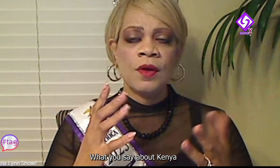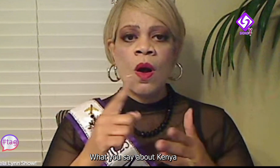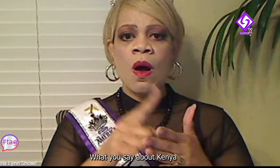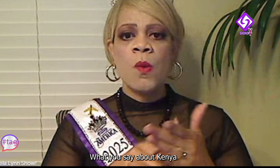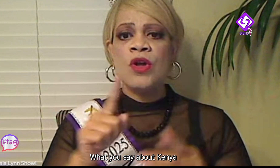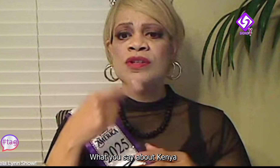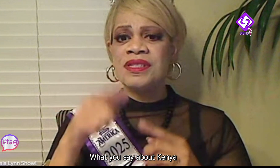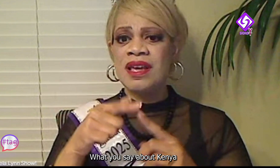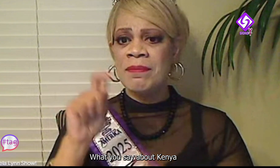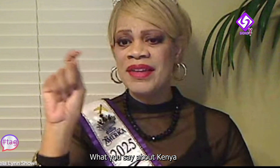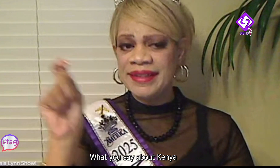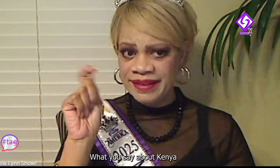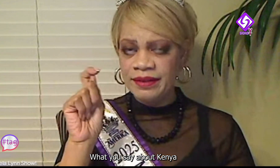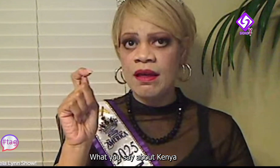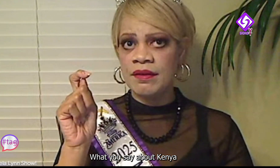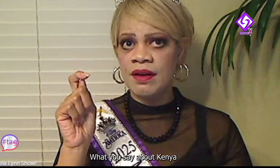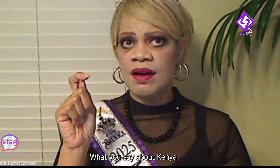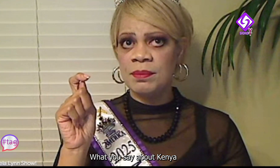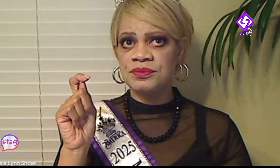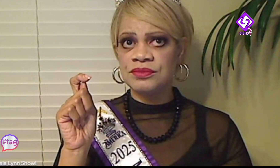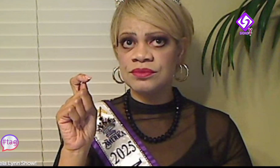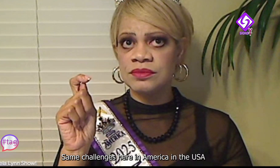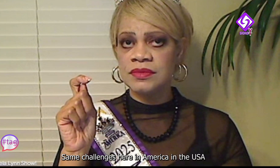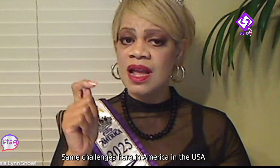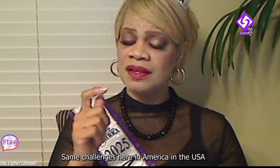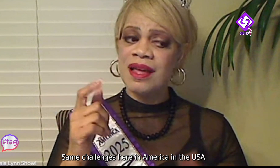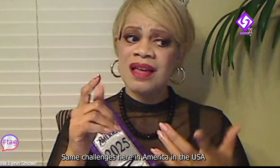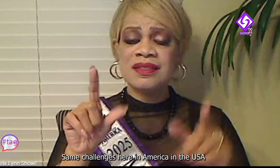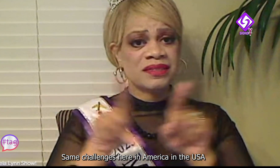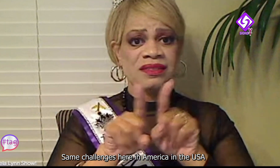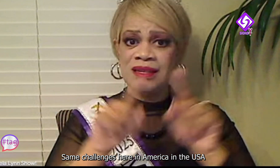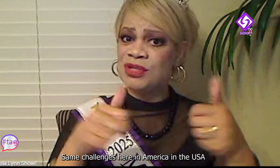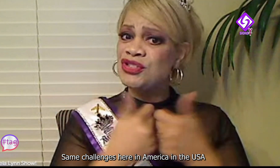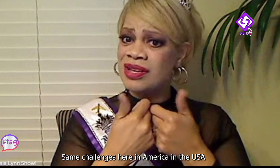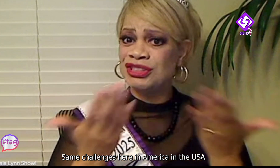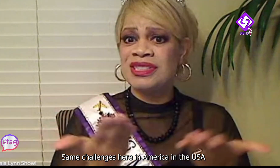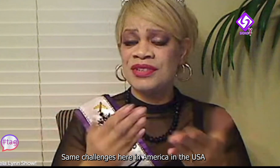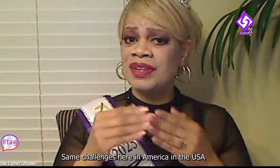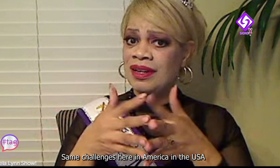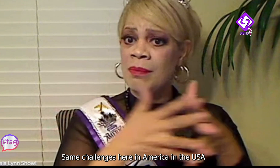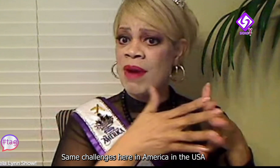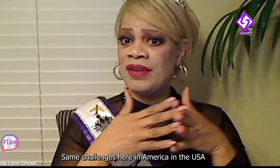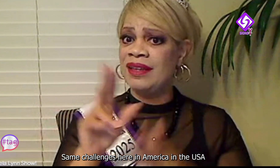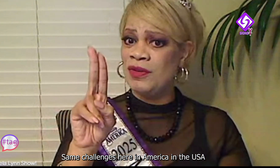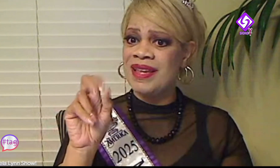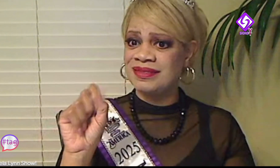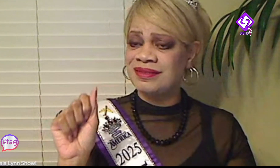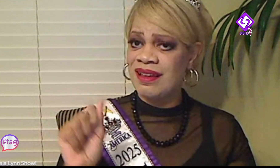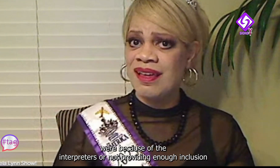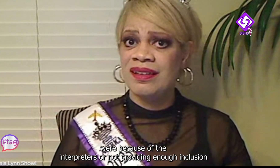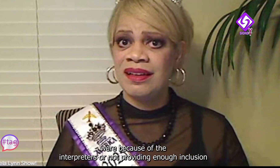What you say about Kenya? Um, Same challenges here in America, in the